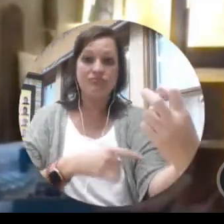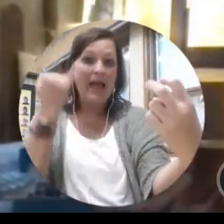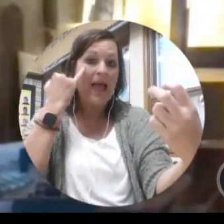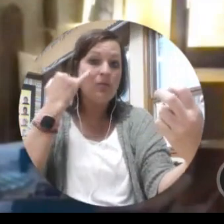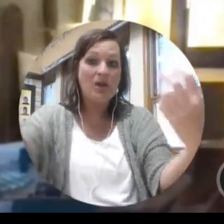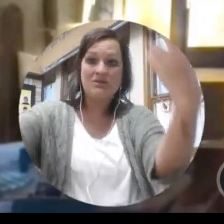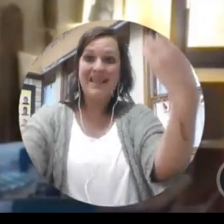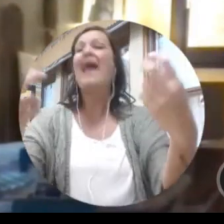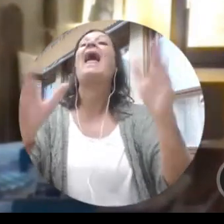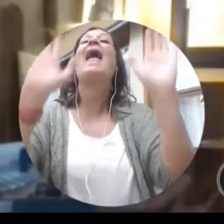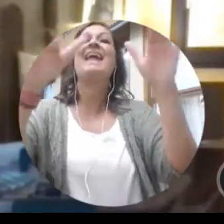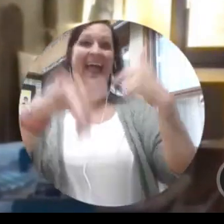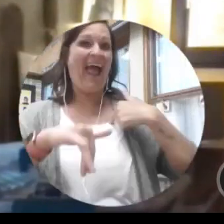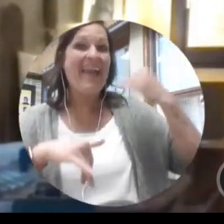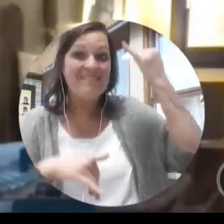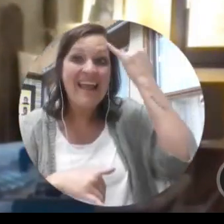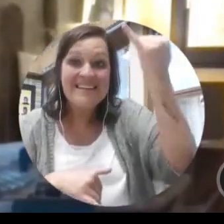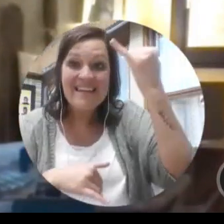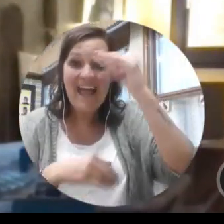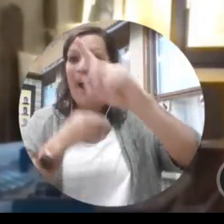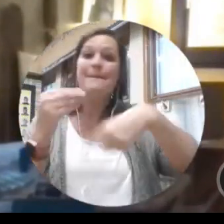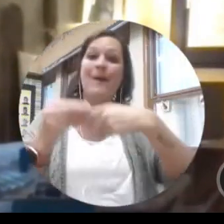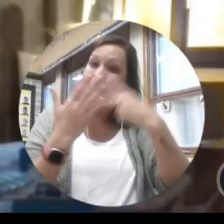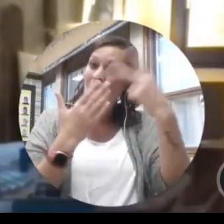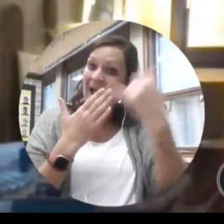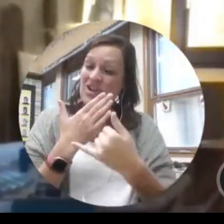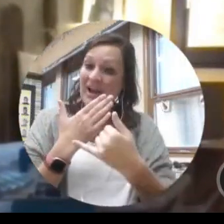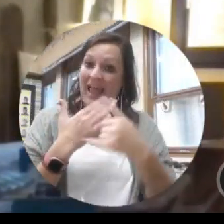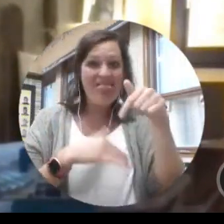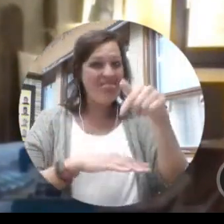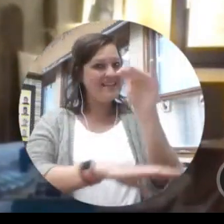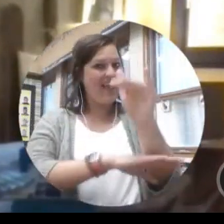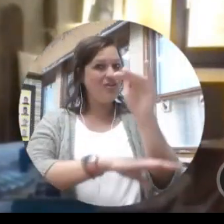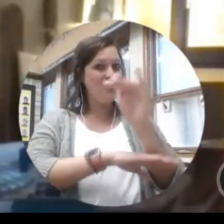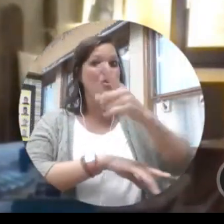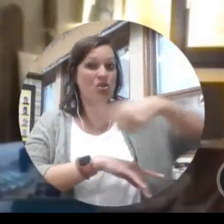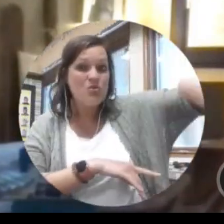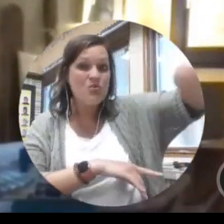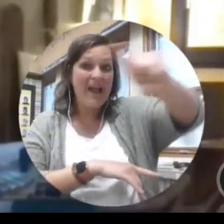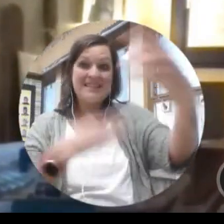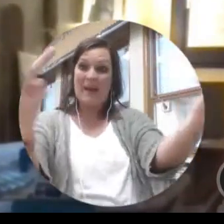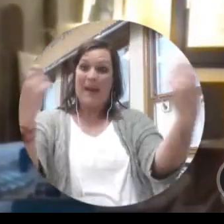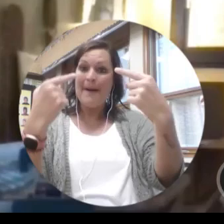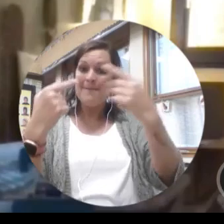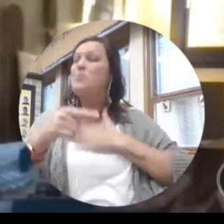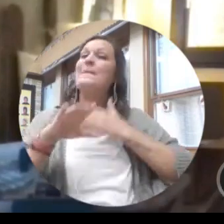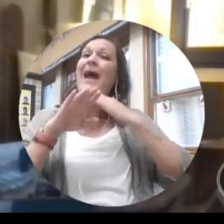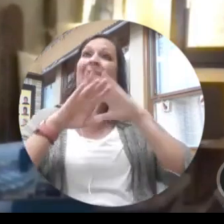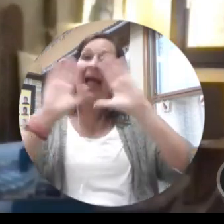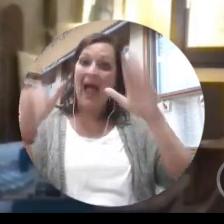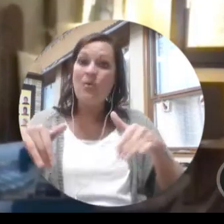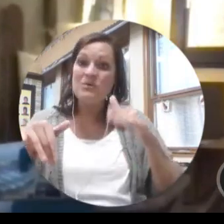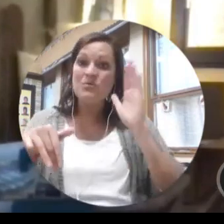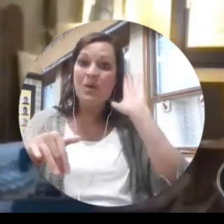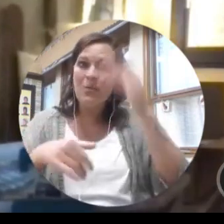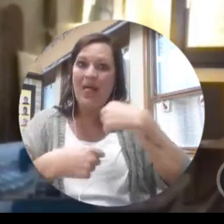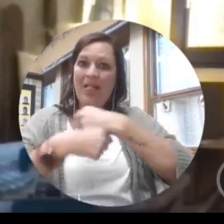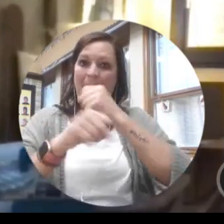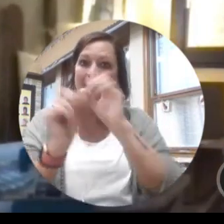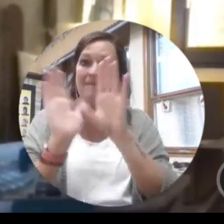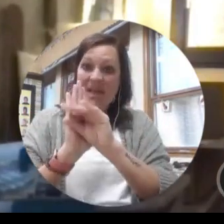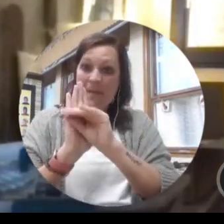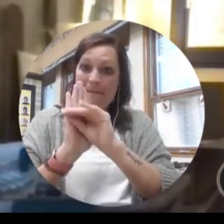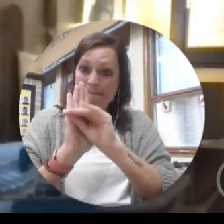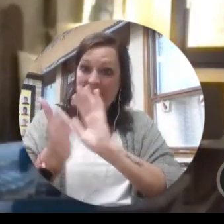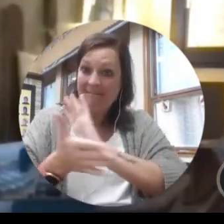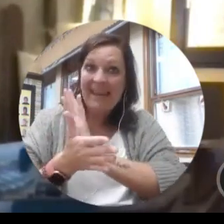"So I had a great idea about our project," I said. "We can meet at my house this afternoon after school and do the videos. We wouldn't be rushed in case